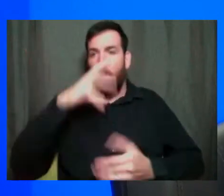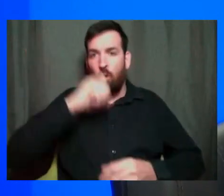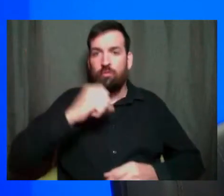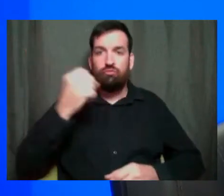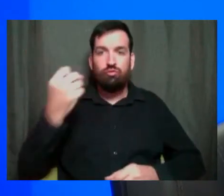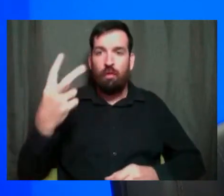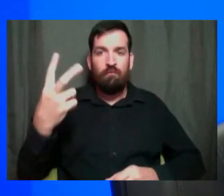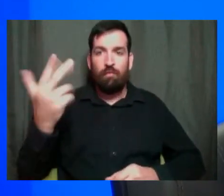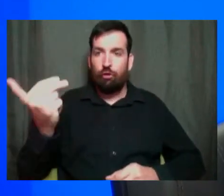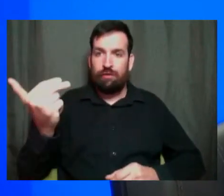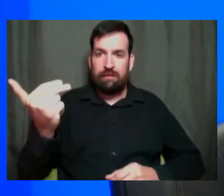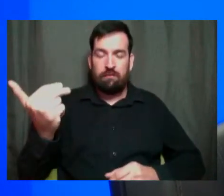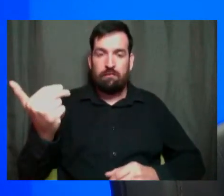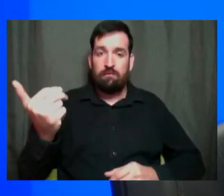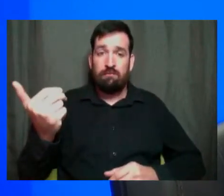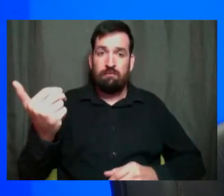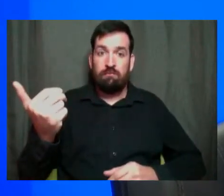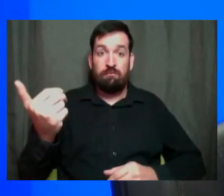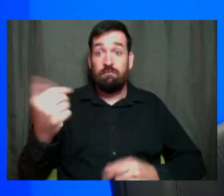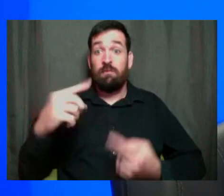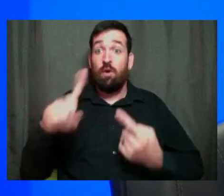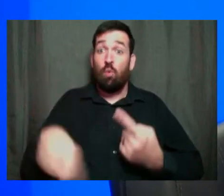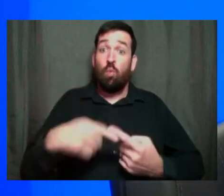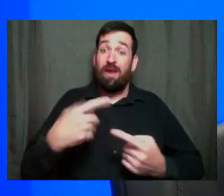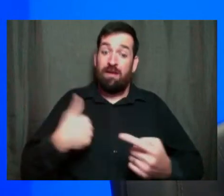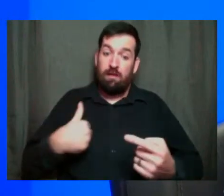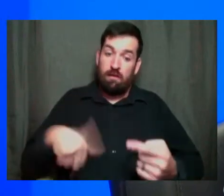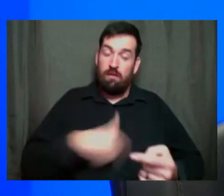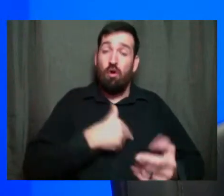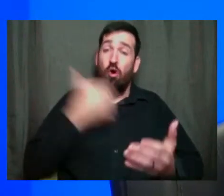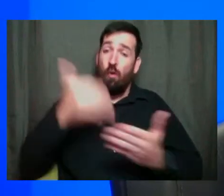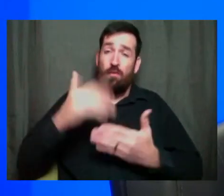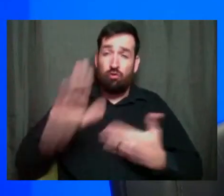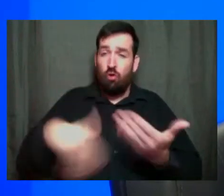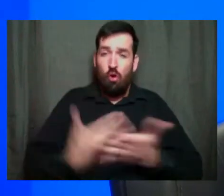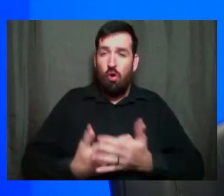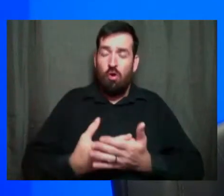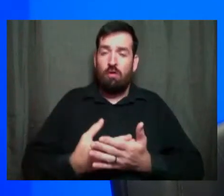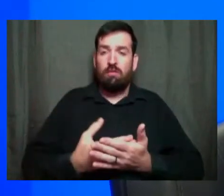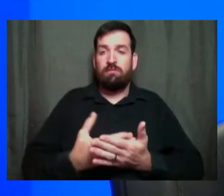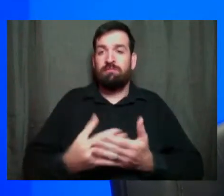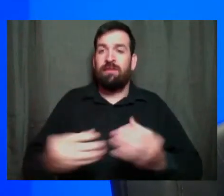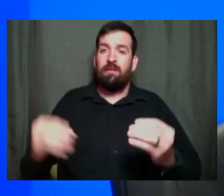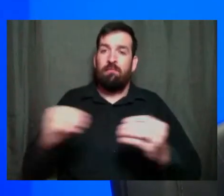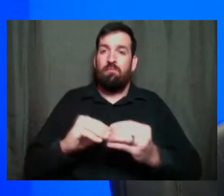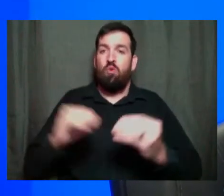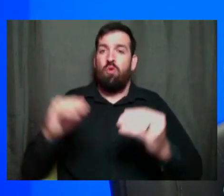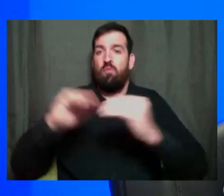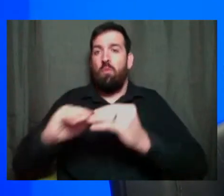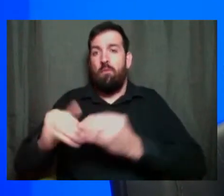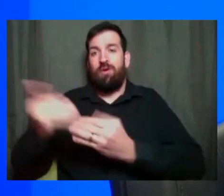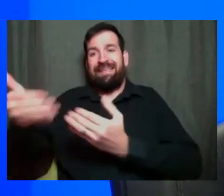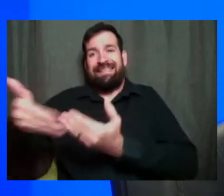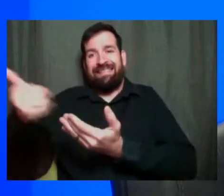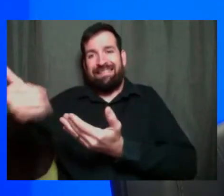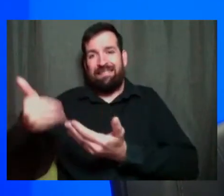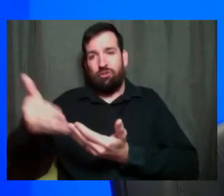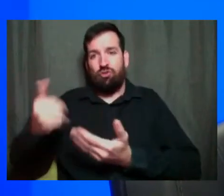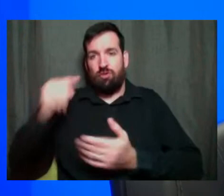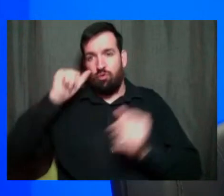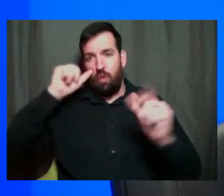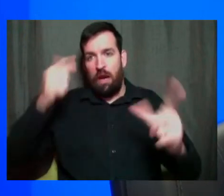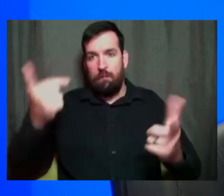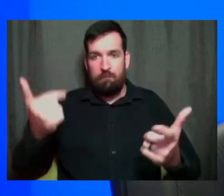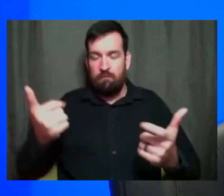almost everybody, as we age, they have a lower arousal threshold, meaning a quieter noise, any